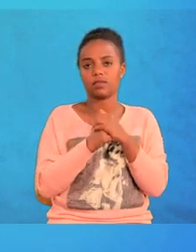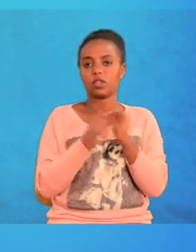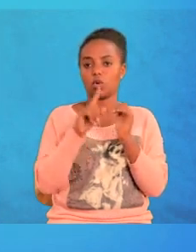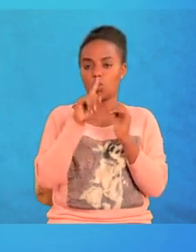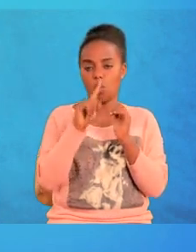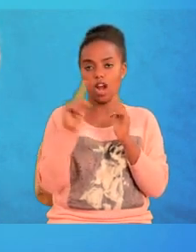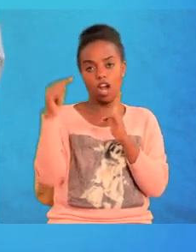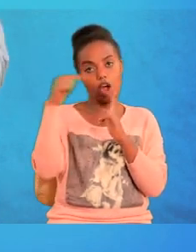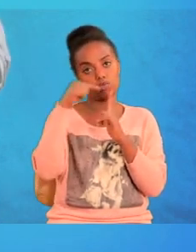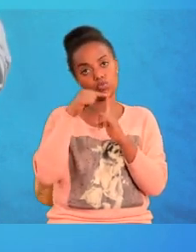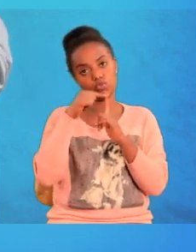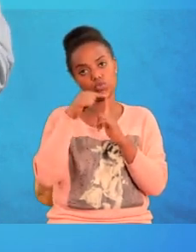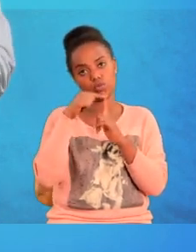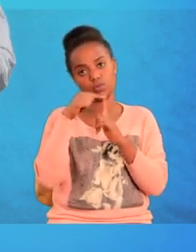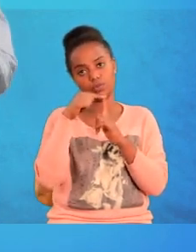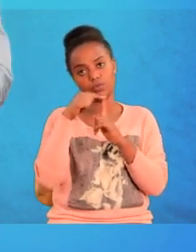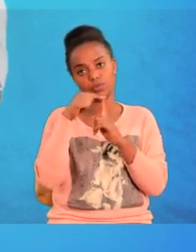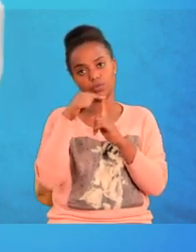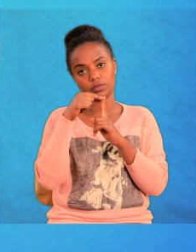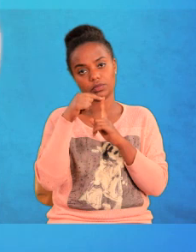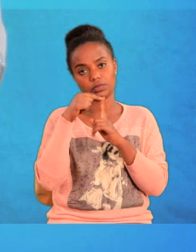1 up to